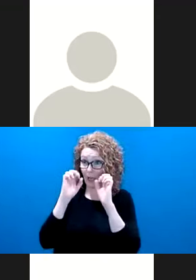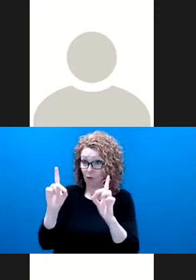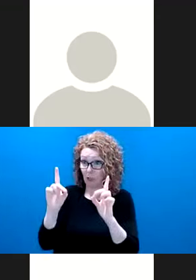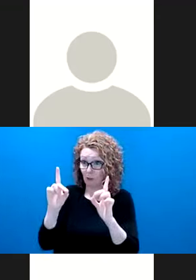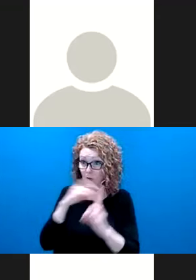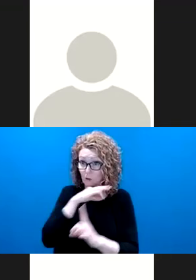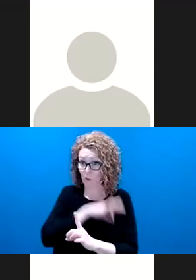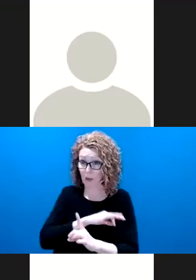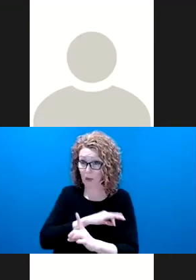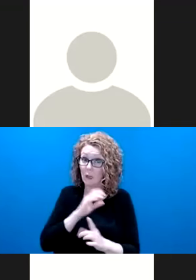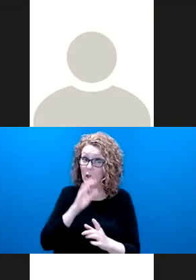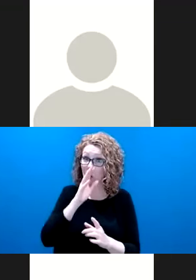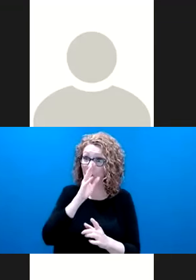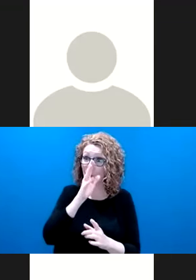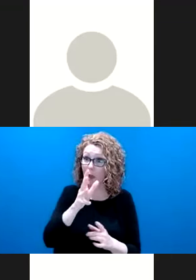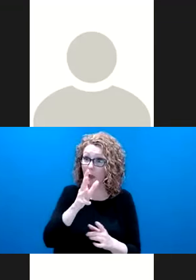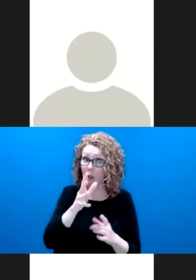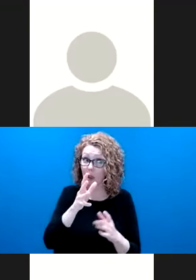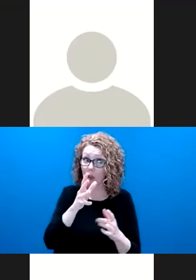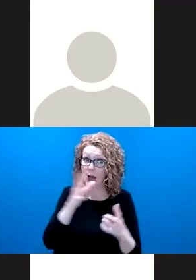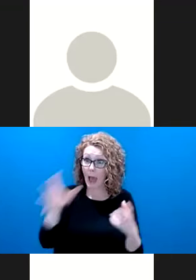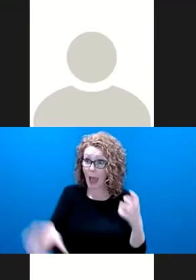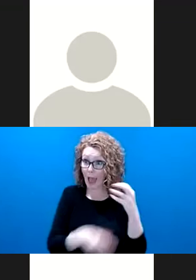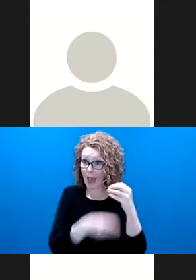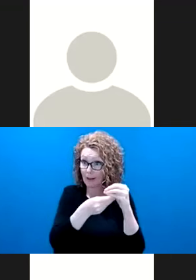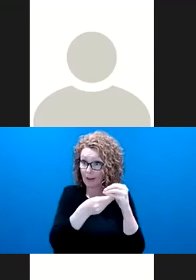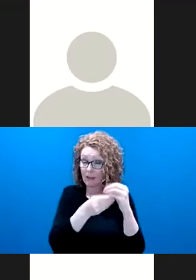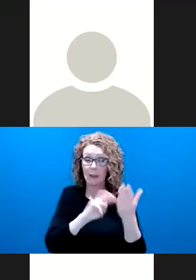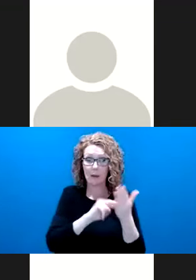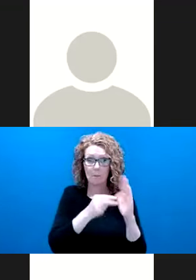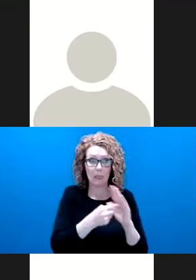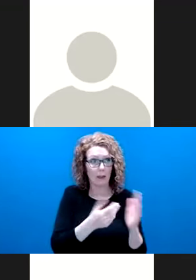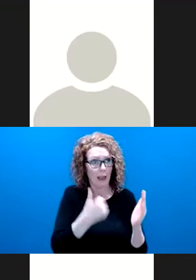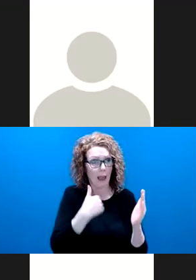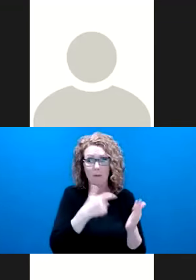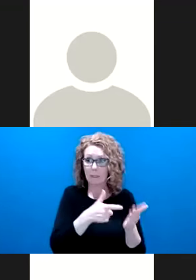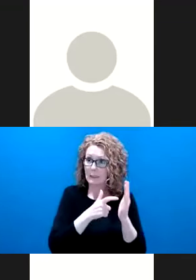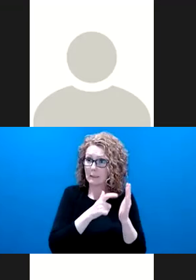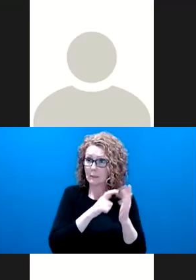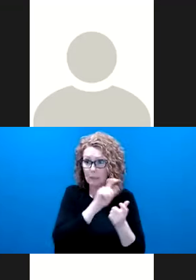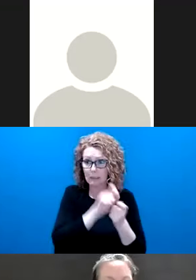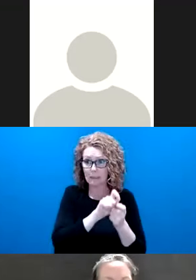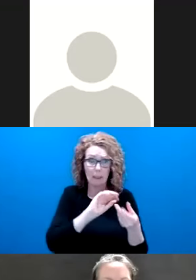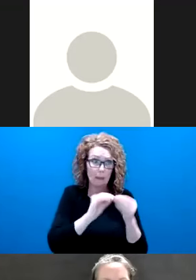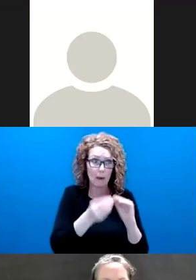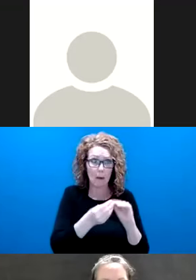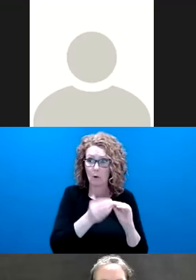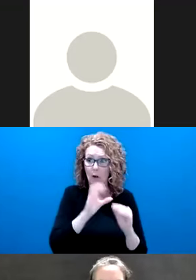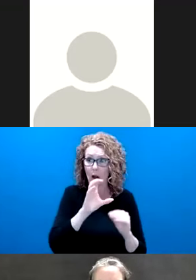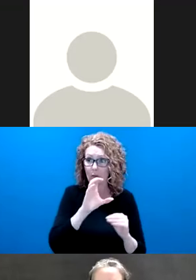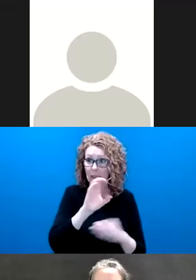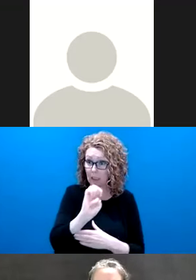currently required CE requirements. You know, if the profession requires 20 continuing education credits